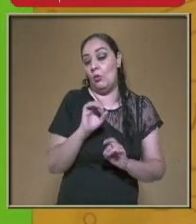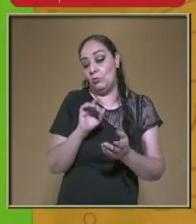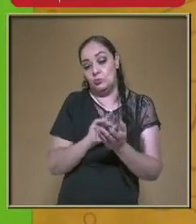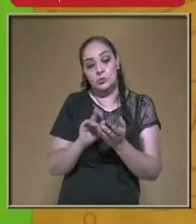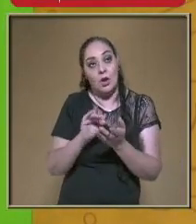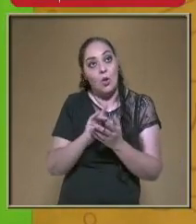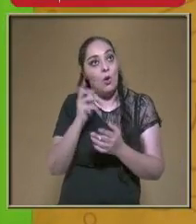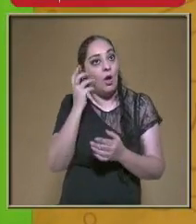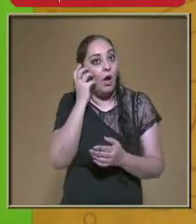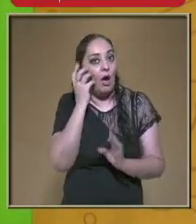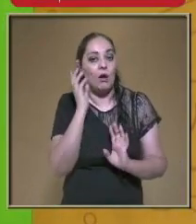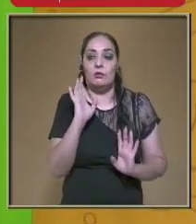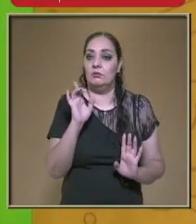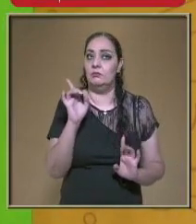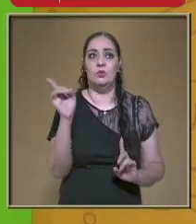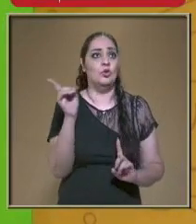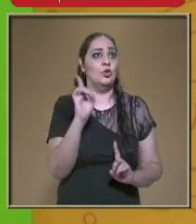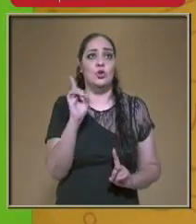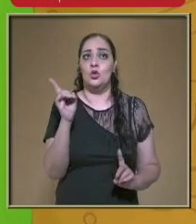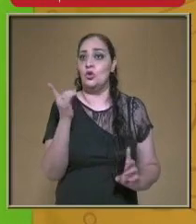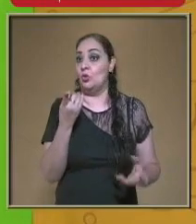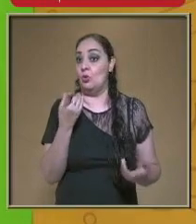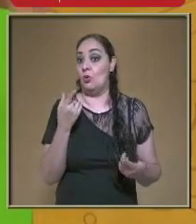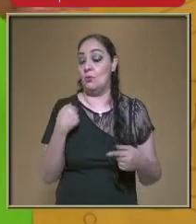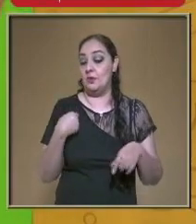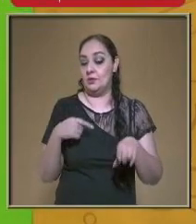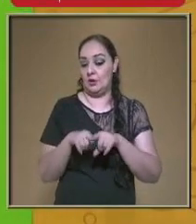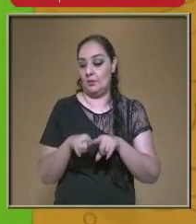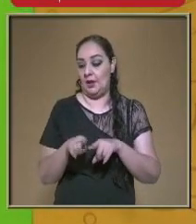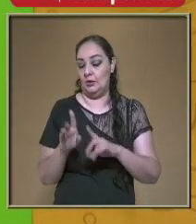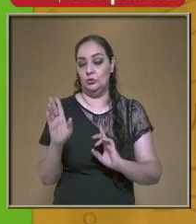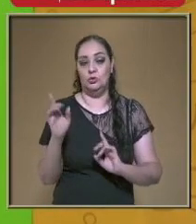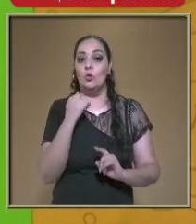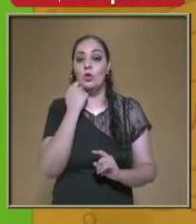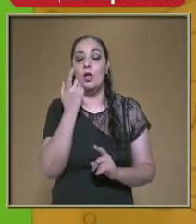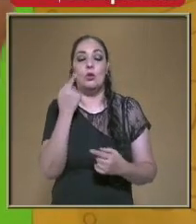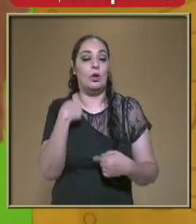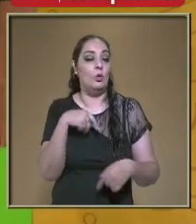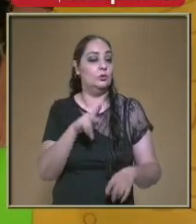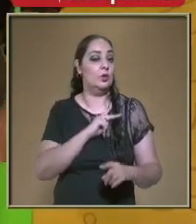Hey, no brothers using my laptop, okay?